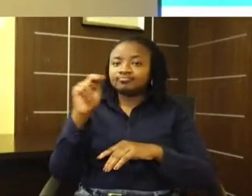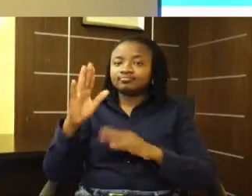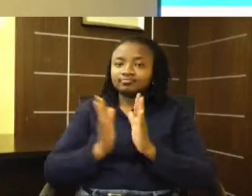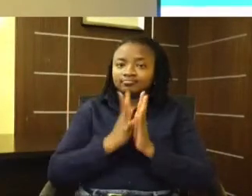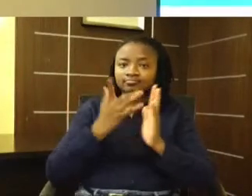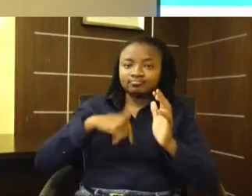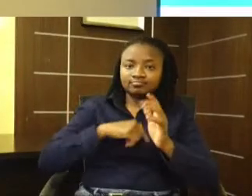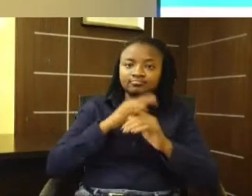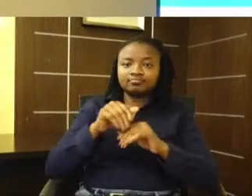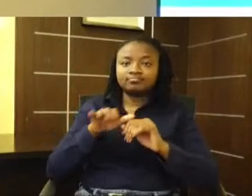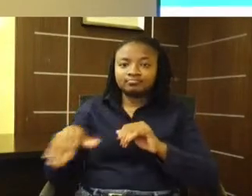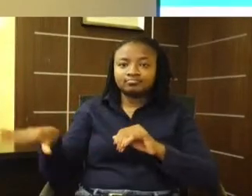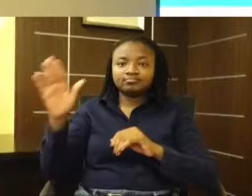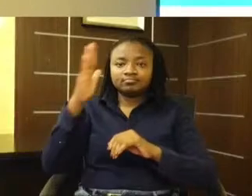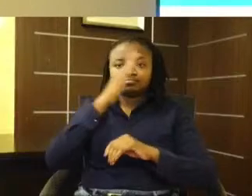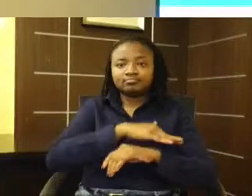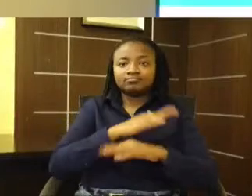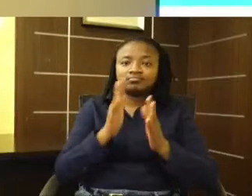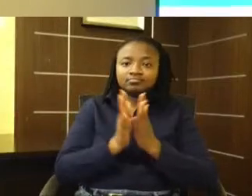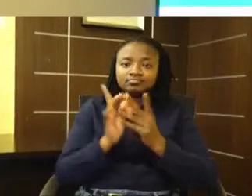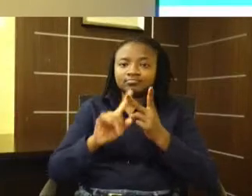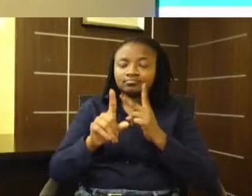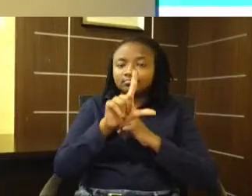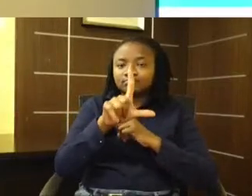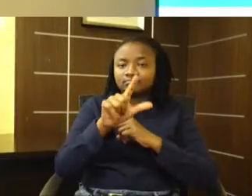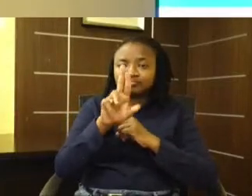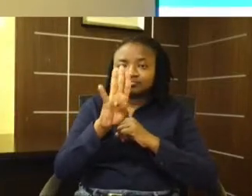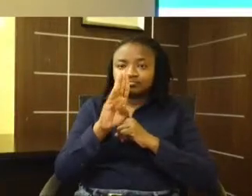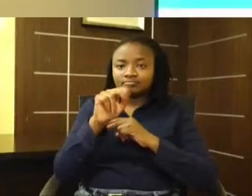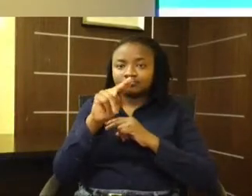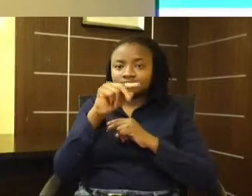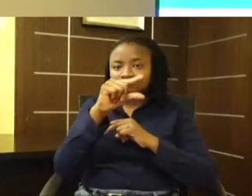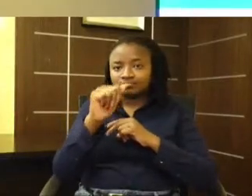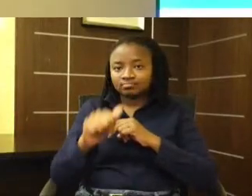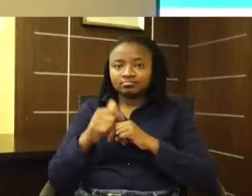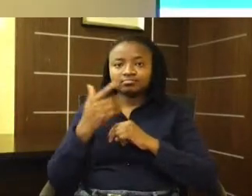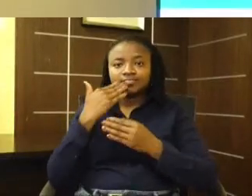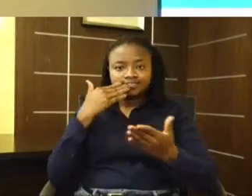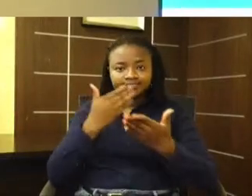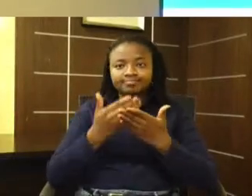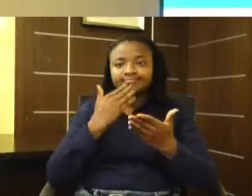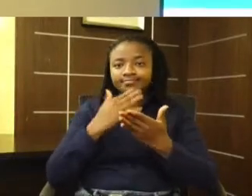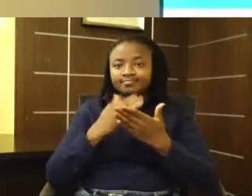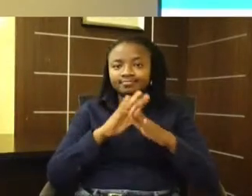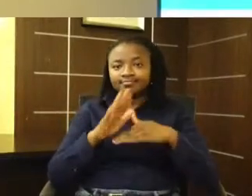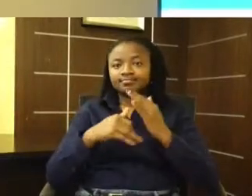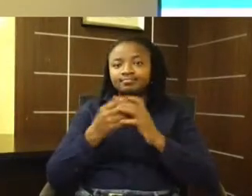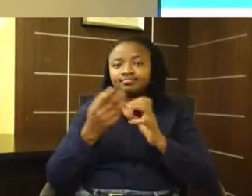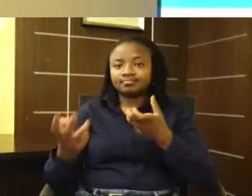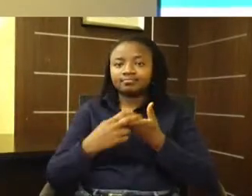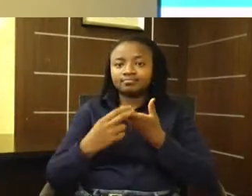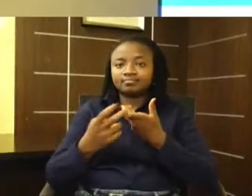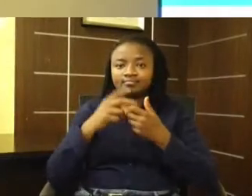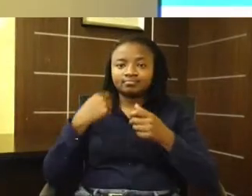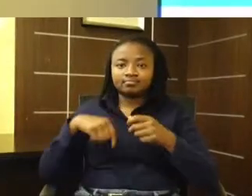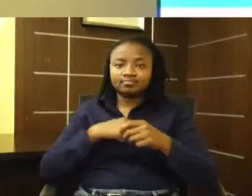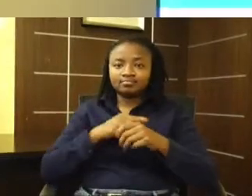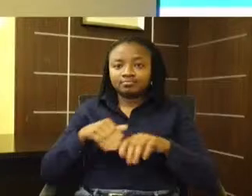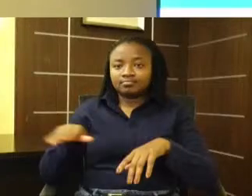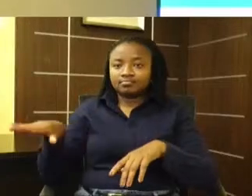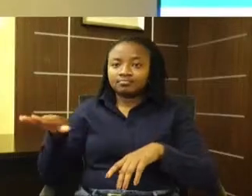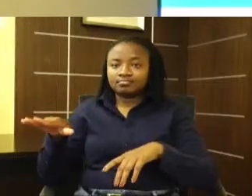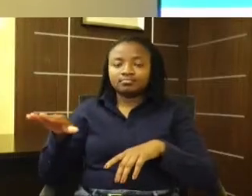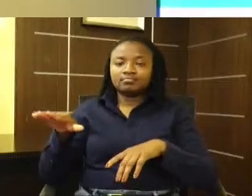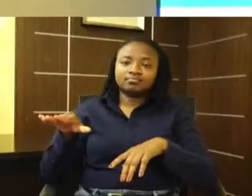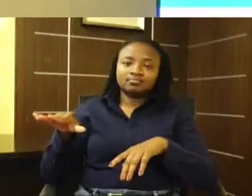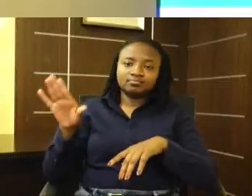na Lubanga, thank you very much for joining us, and also for those who really joined us in the morning, and then for one reason or another they pulled